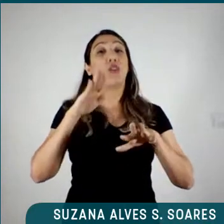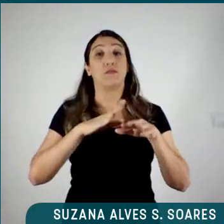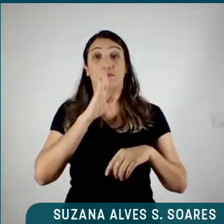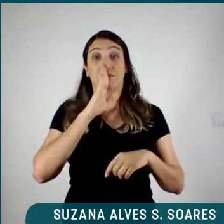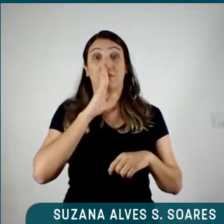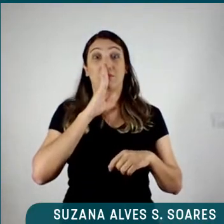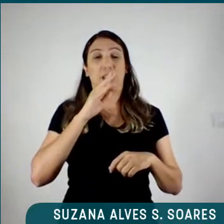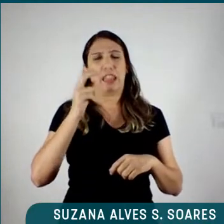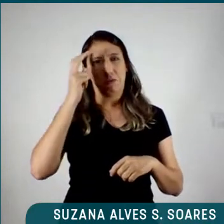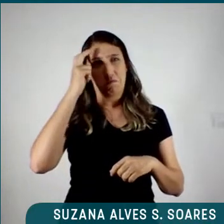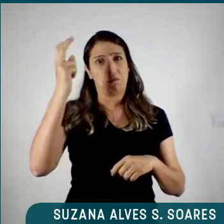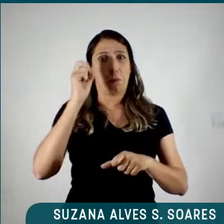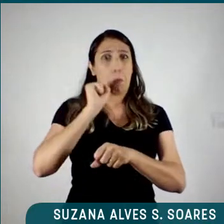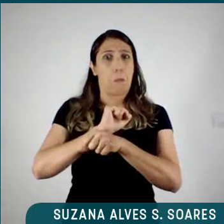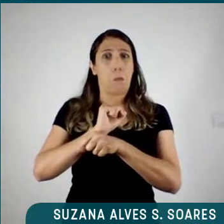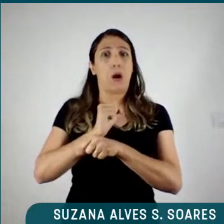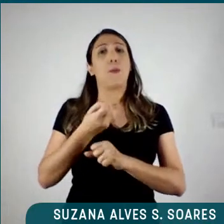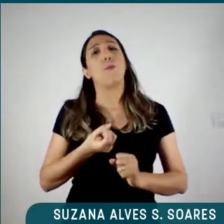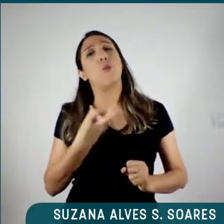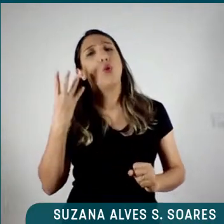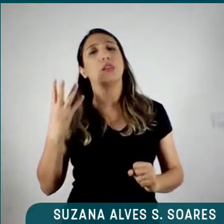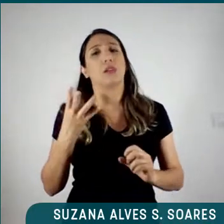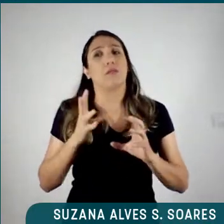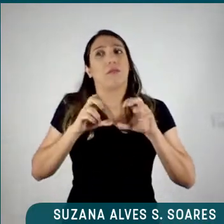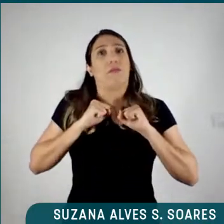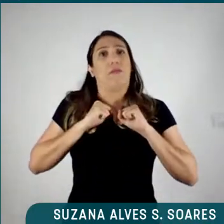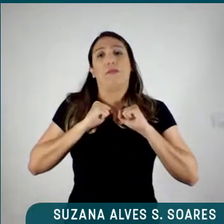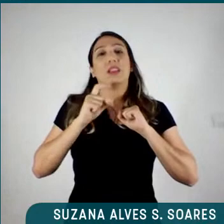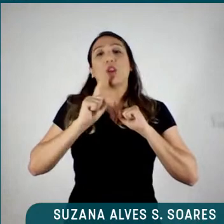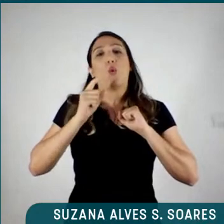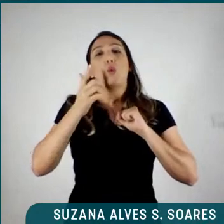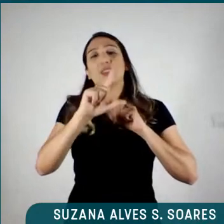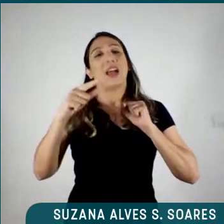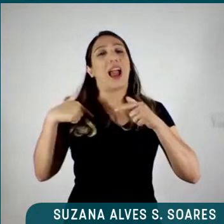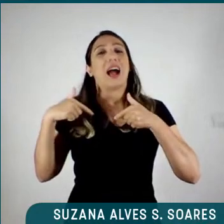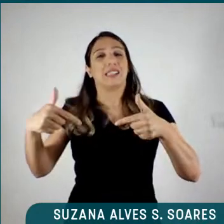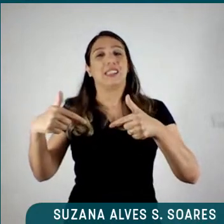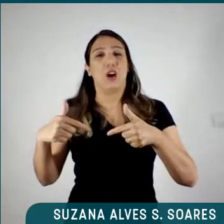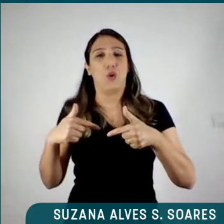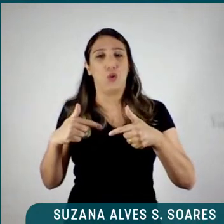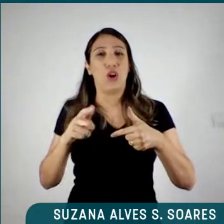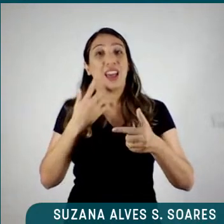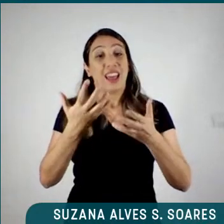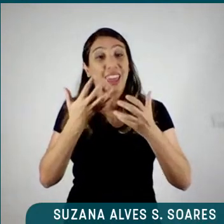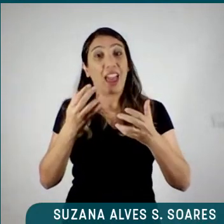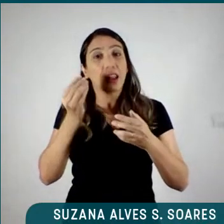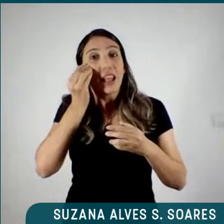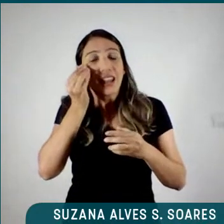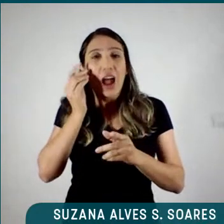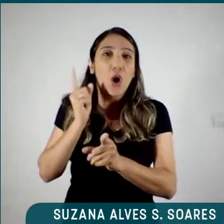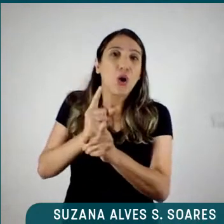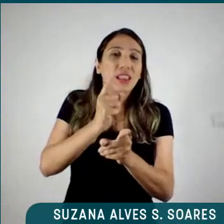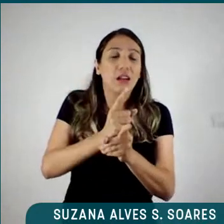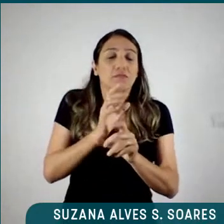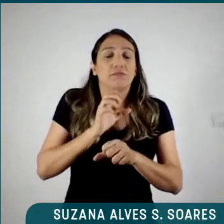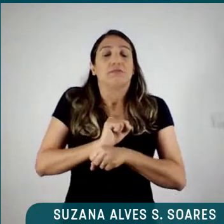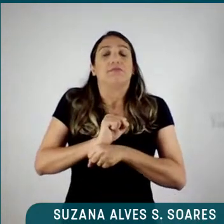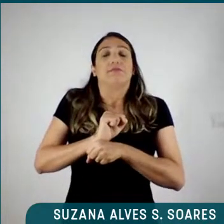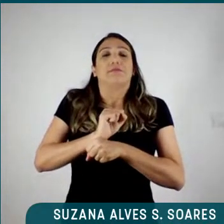you normally talk about. You talk about the valley of silence, and you also talk a statement that we always use, that